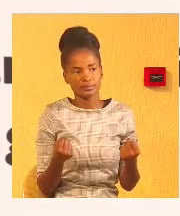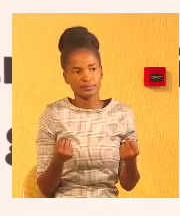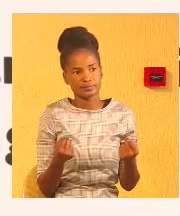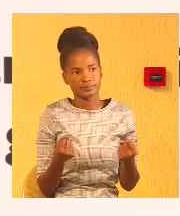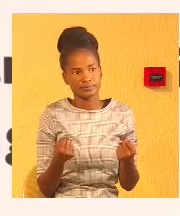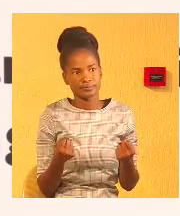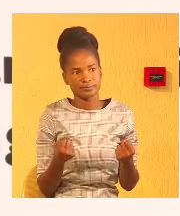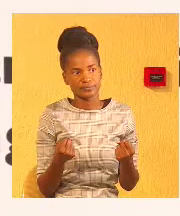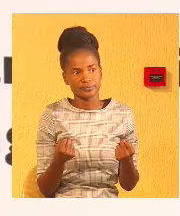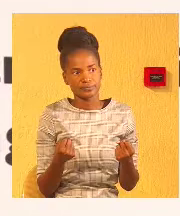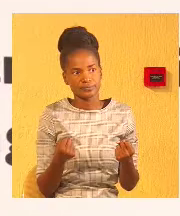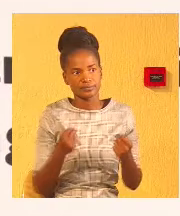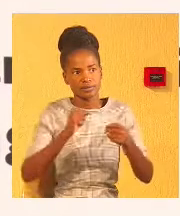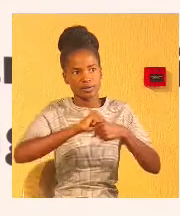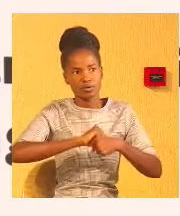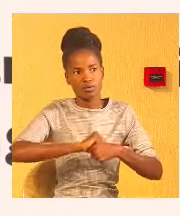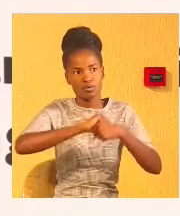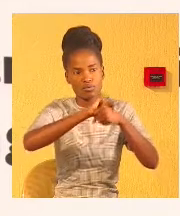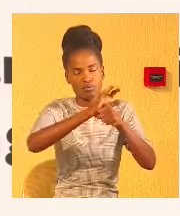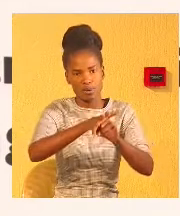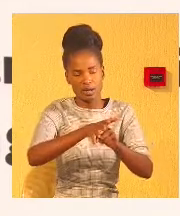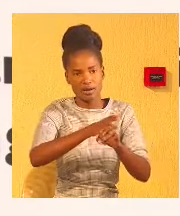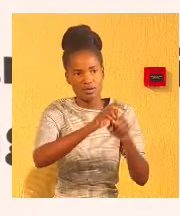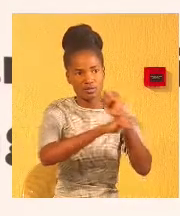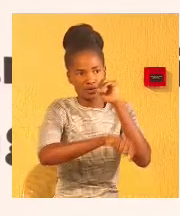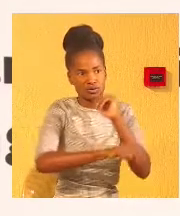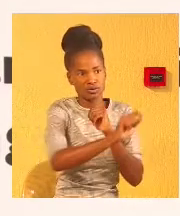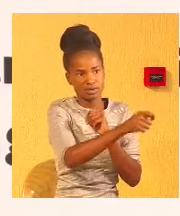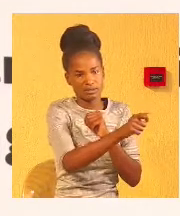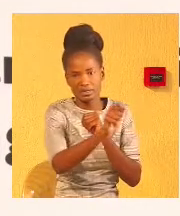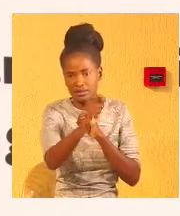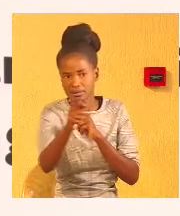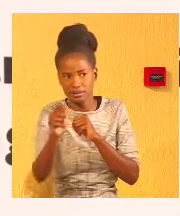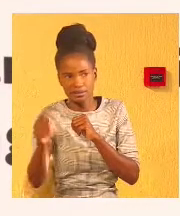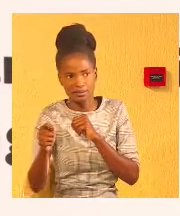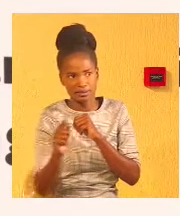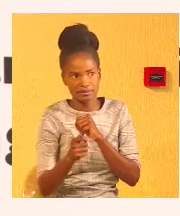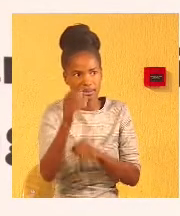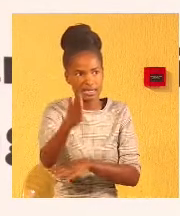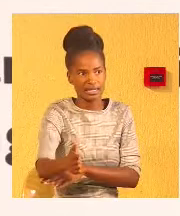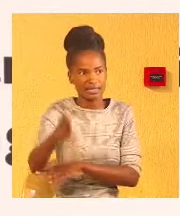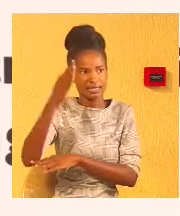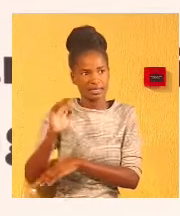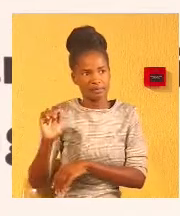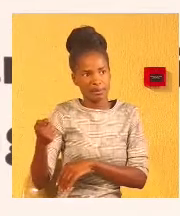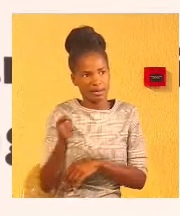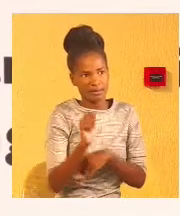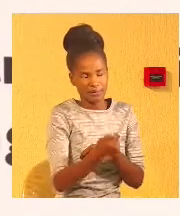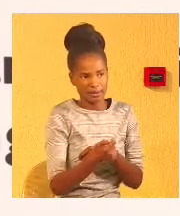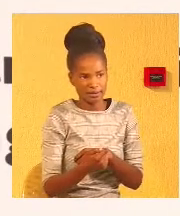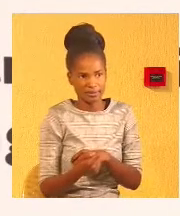the COVID-19 lockdown, we have yesterday